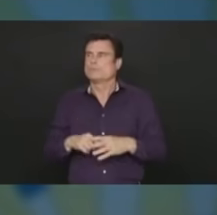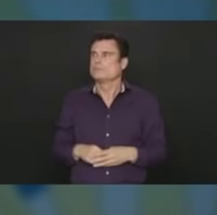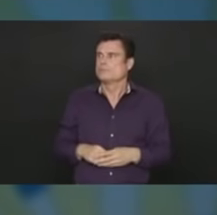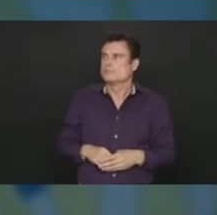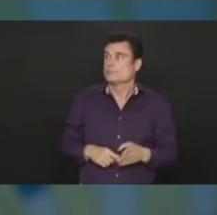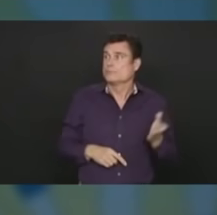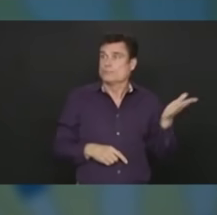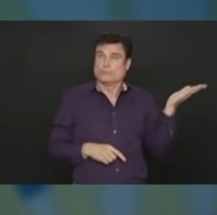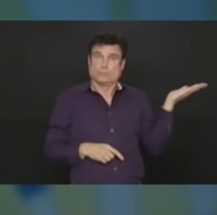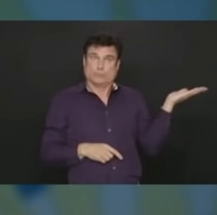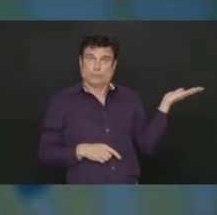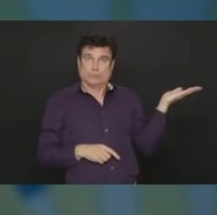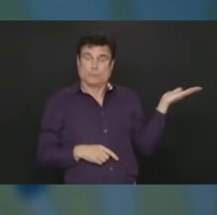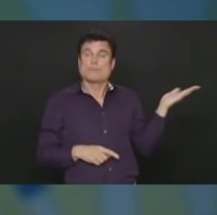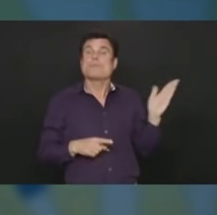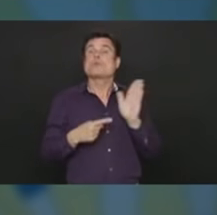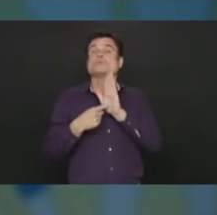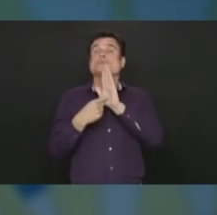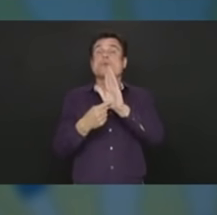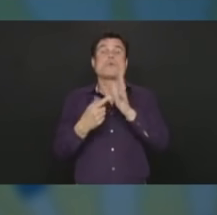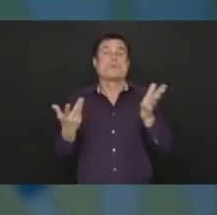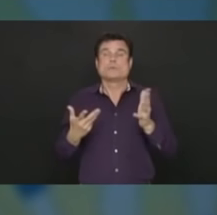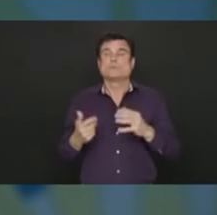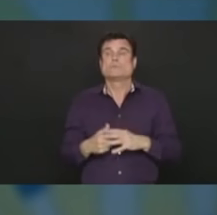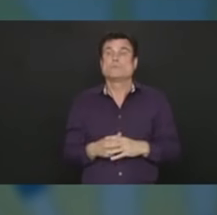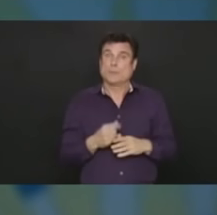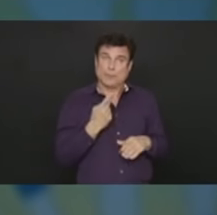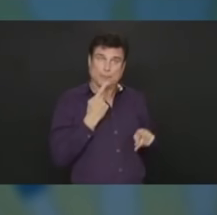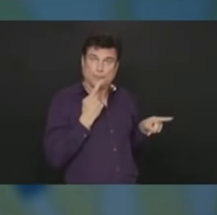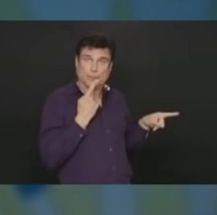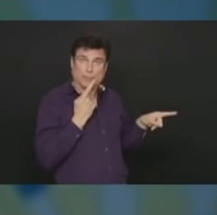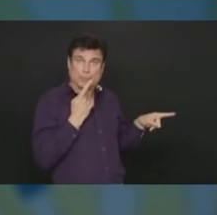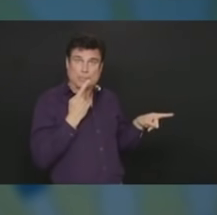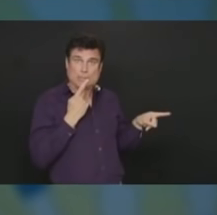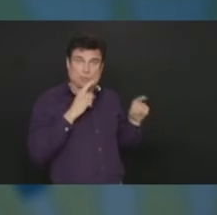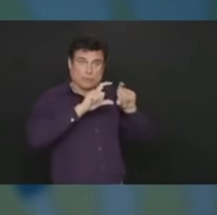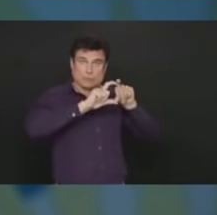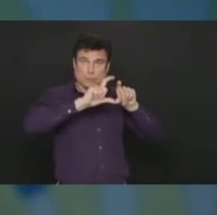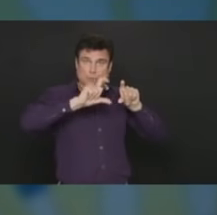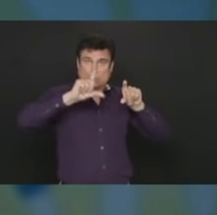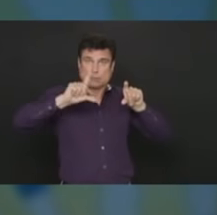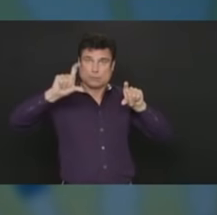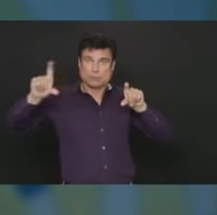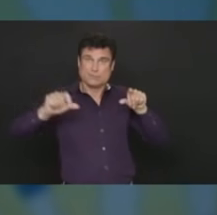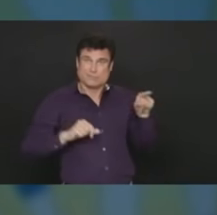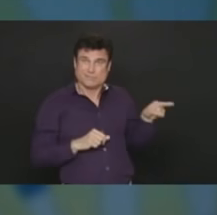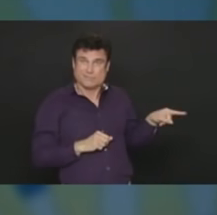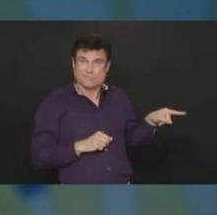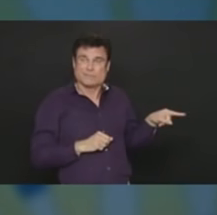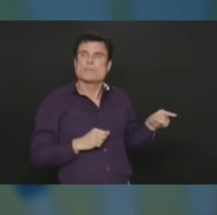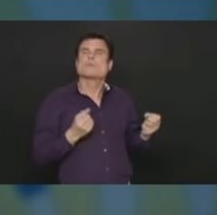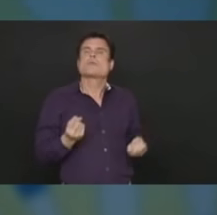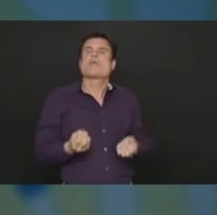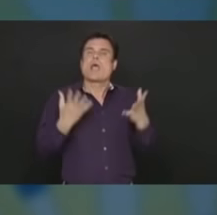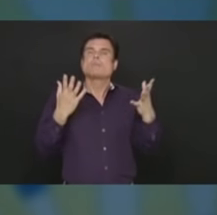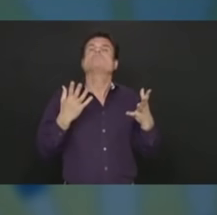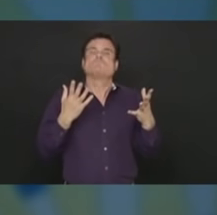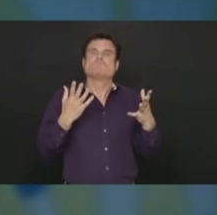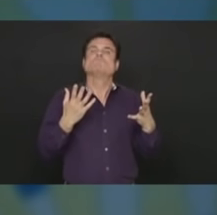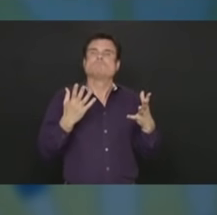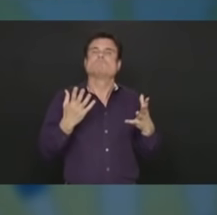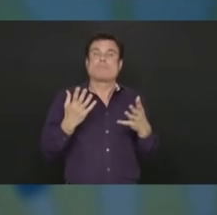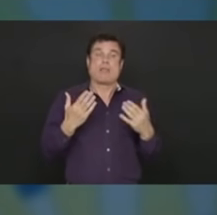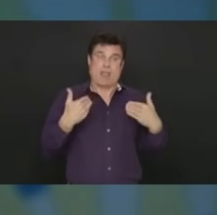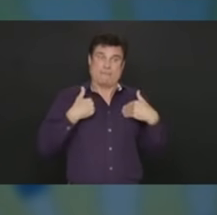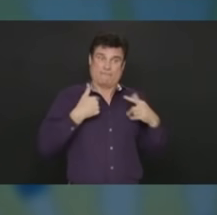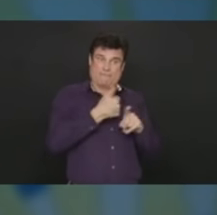there were 112 people on mechanical ventilation at that time, 17 of them at that